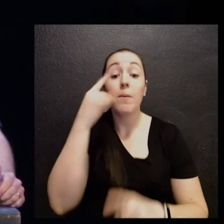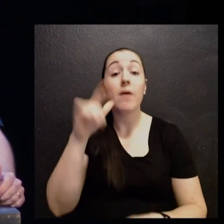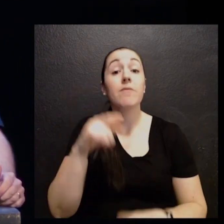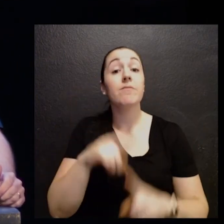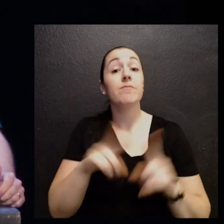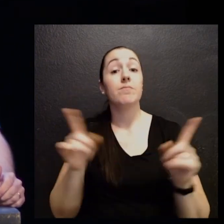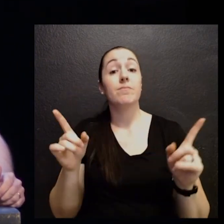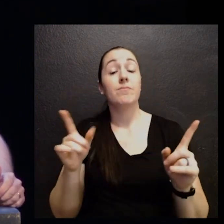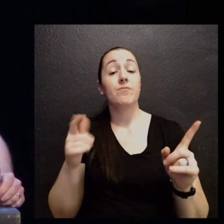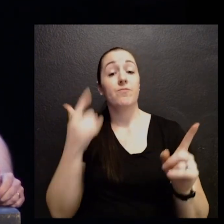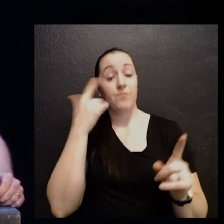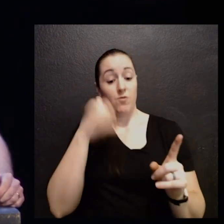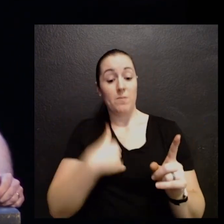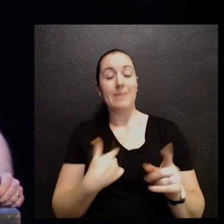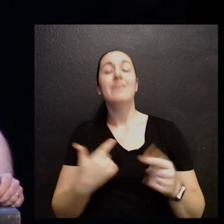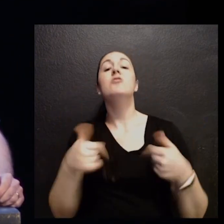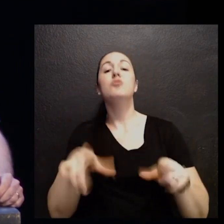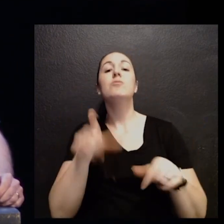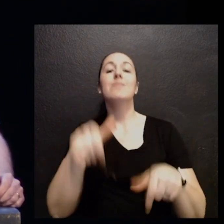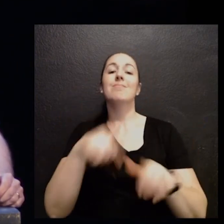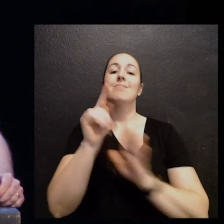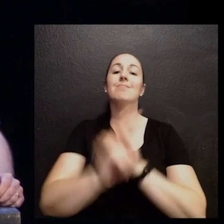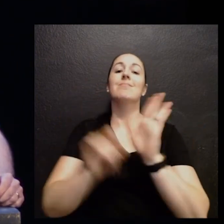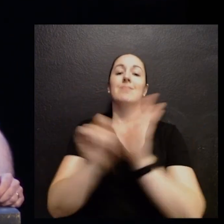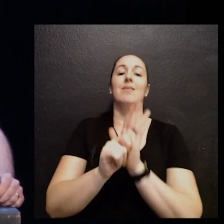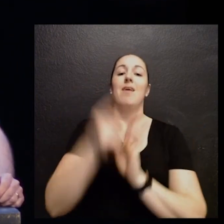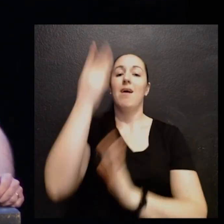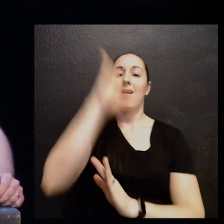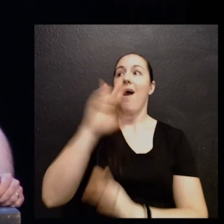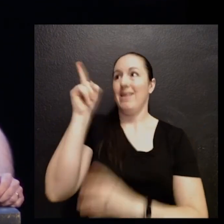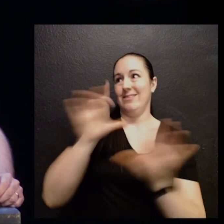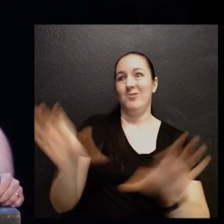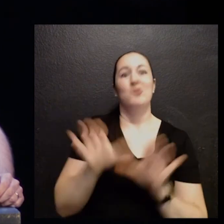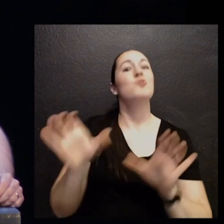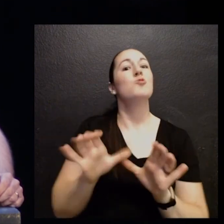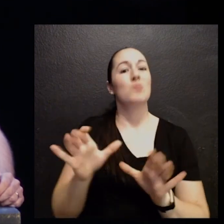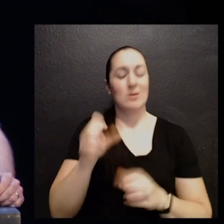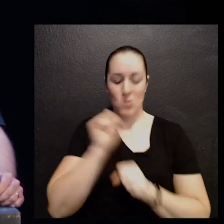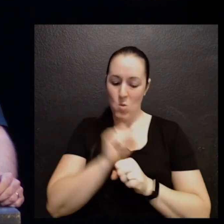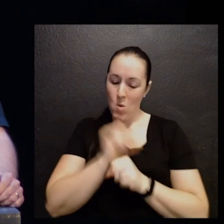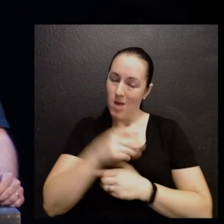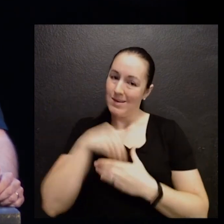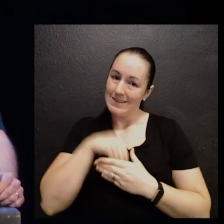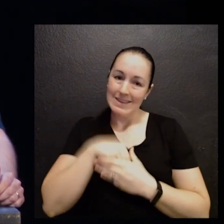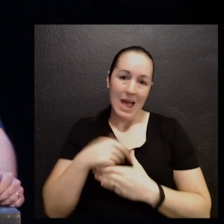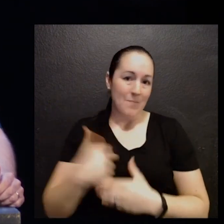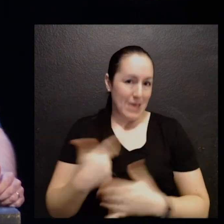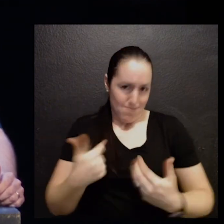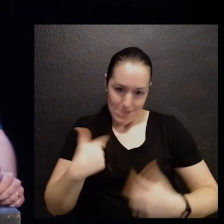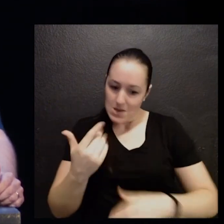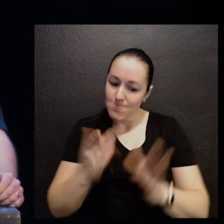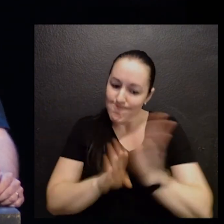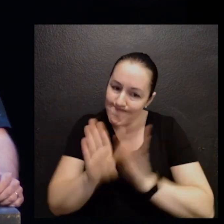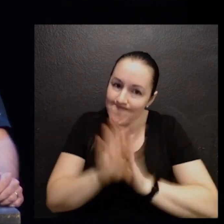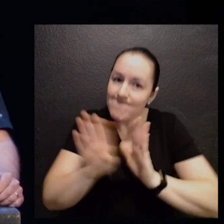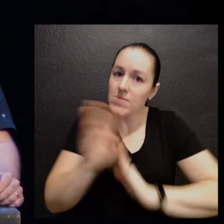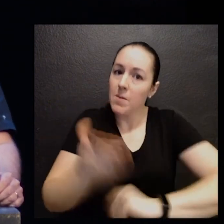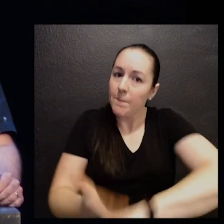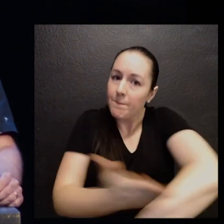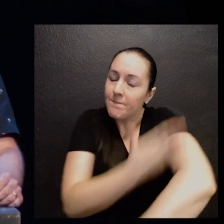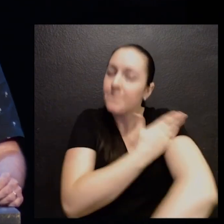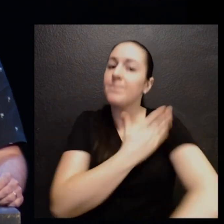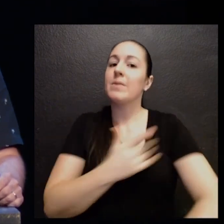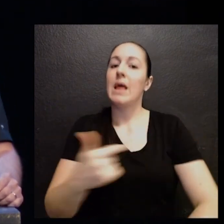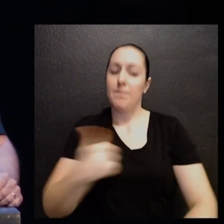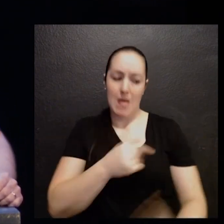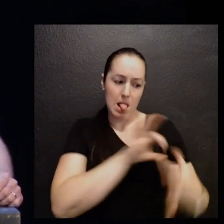doing in this season. See, God's been doing a work in me. God's been using this season to help me let go of things